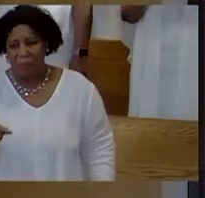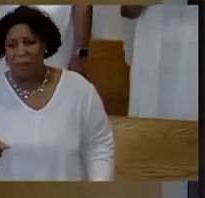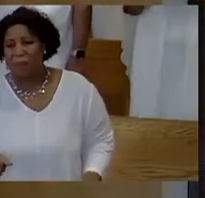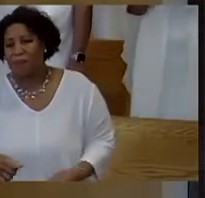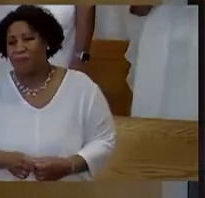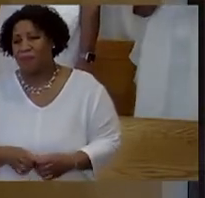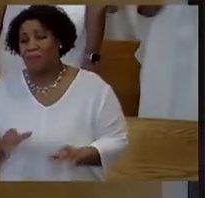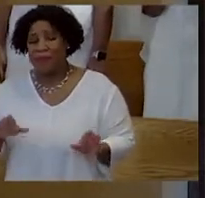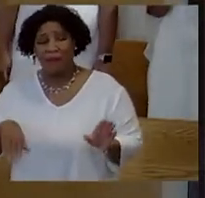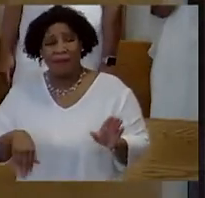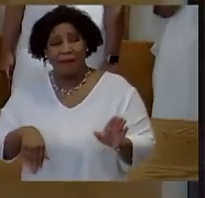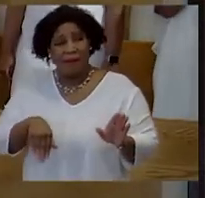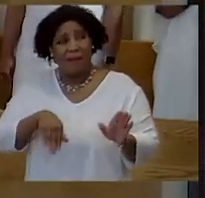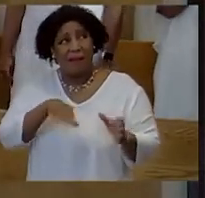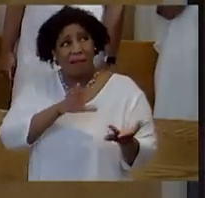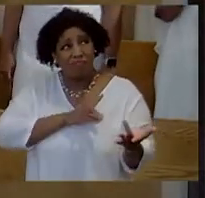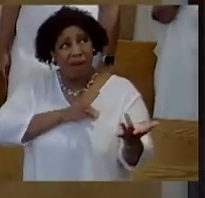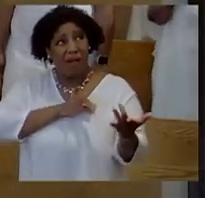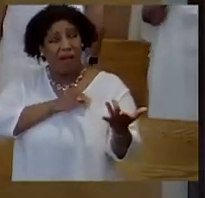Just